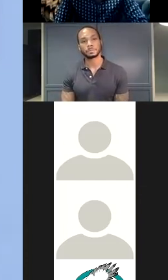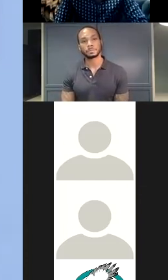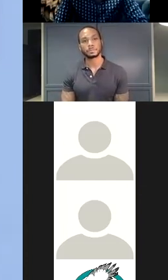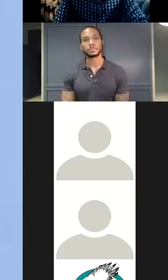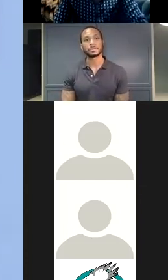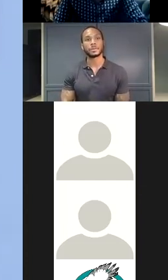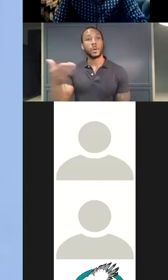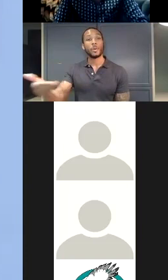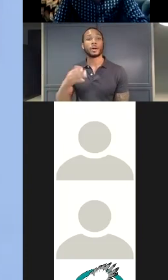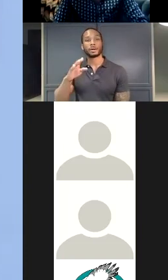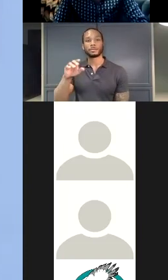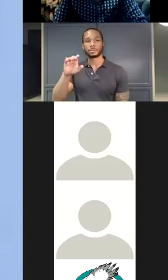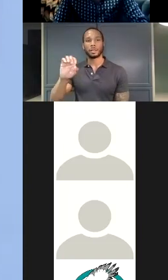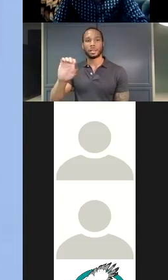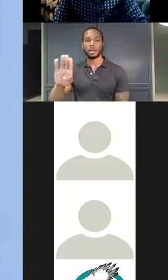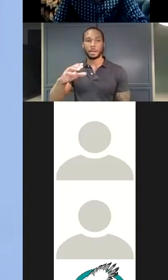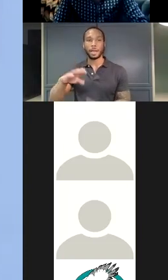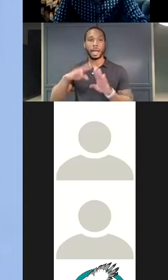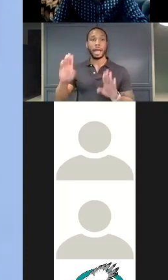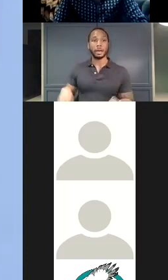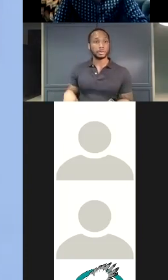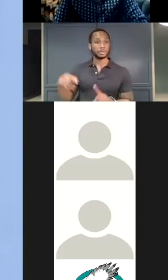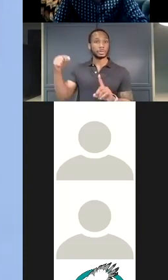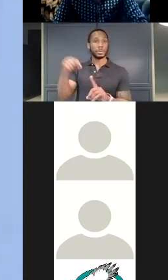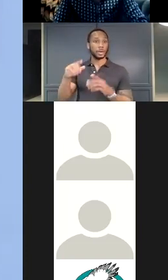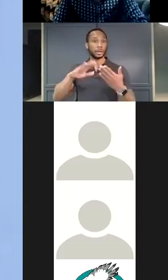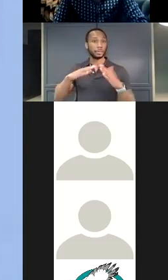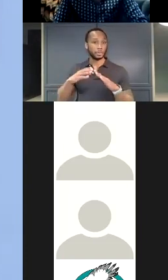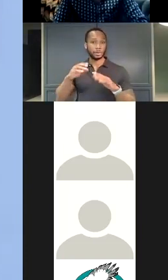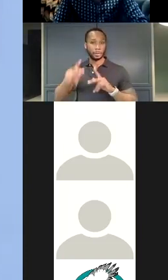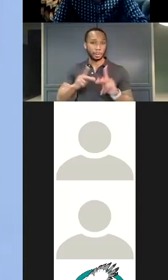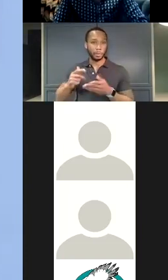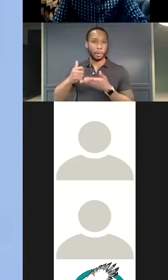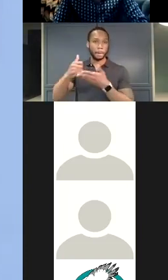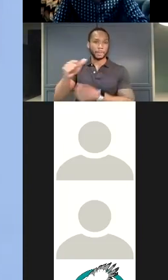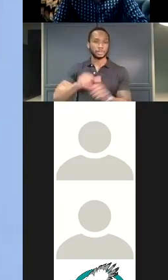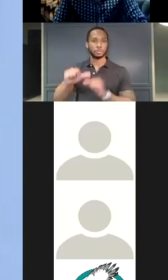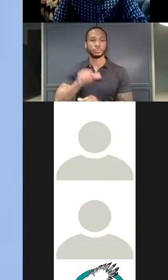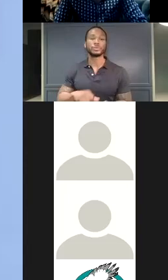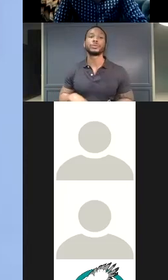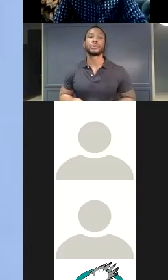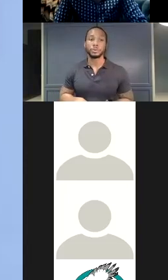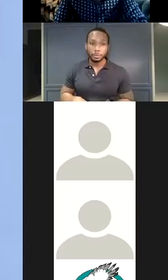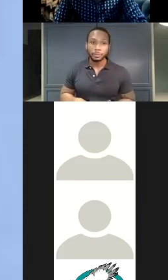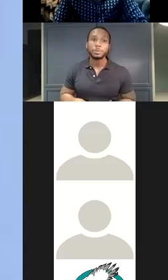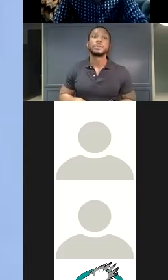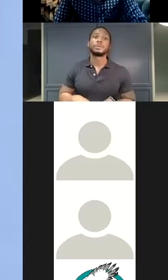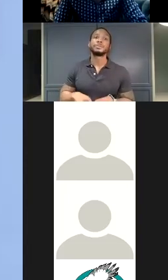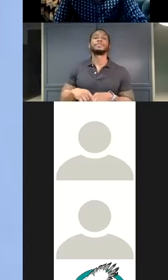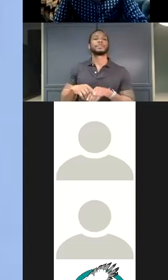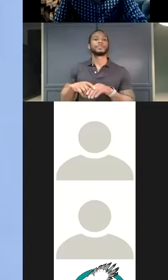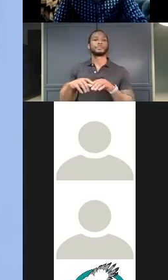Welcome to Clubhouse. Friends in Action Clubhouse is basically a community of people helping people. The Friends in Action Clubhouse